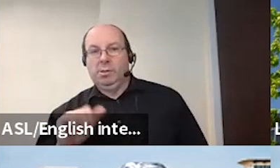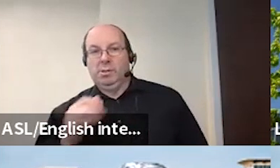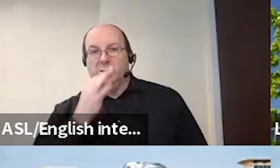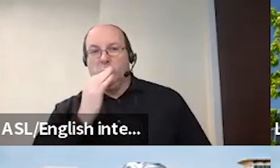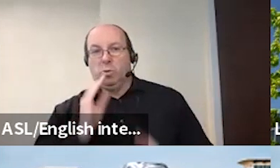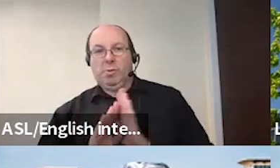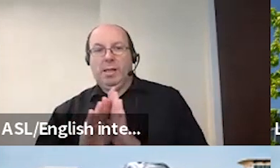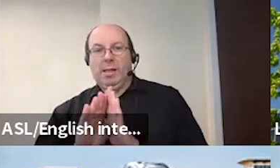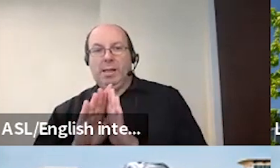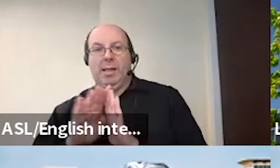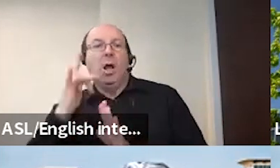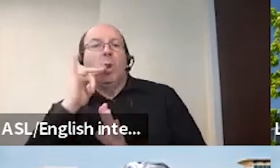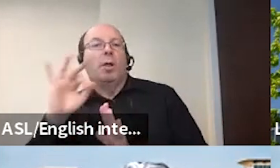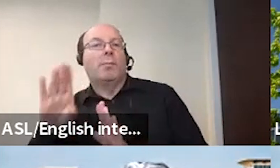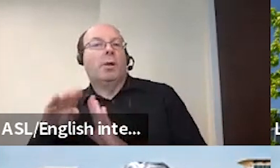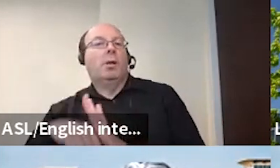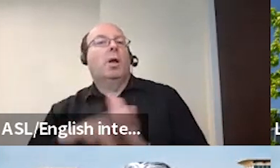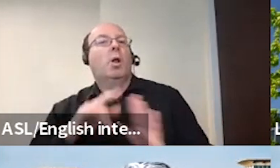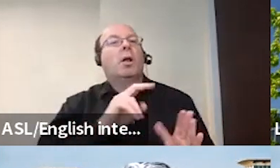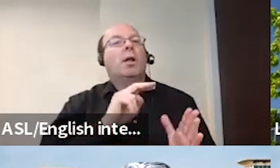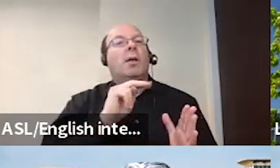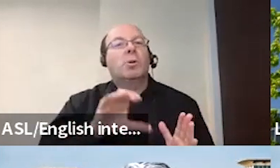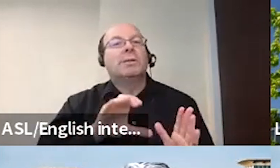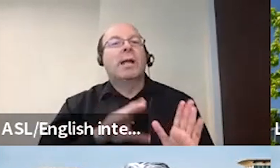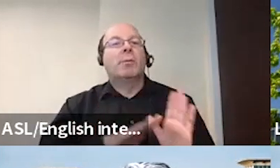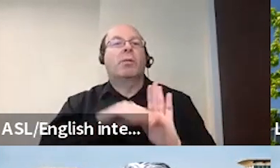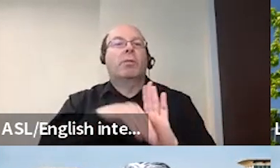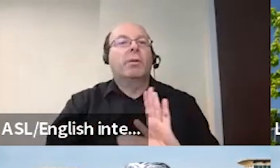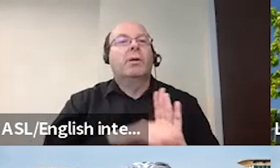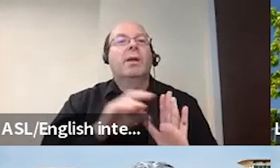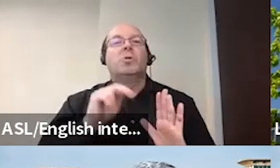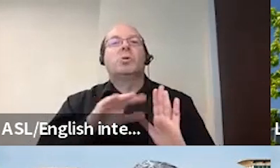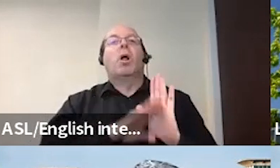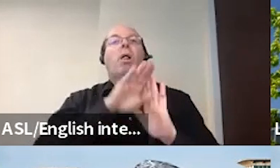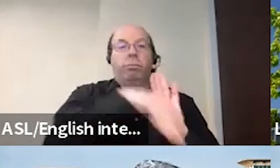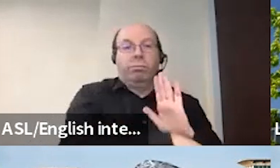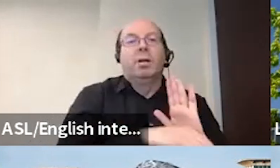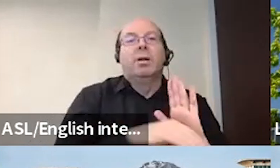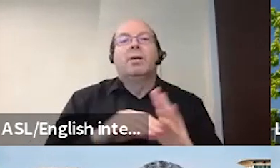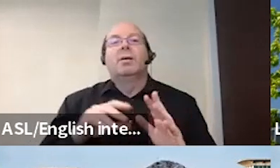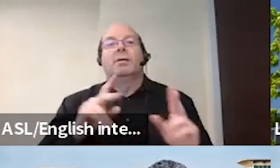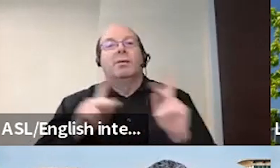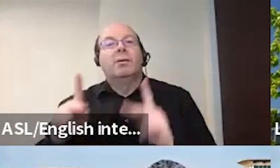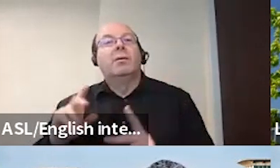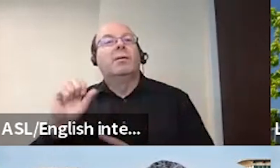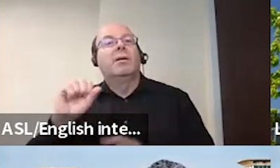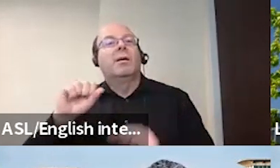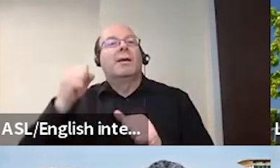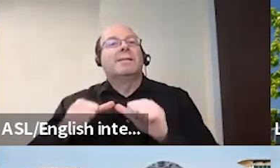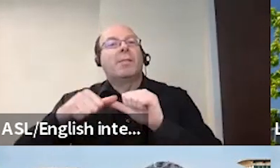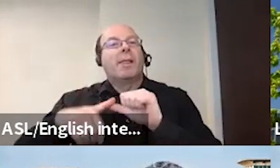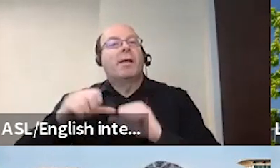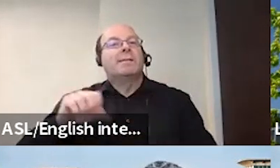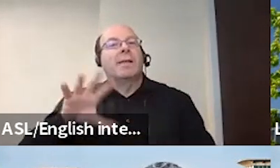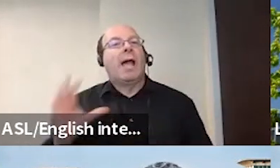we hold the way New York City held, if we hold the way that South Africa held. So we're really hoping that this is very similar, that